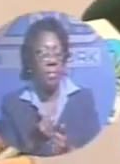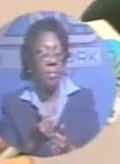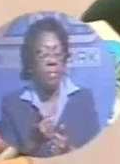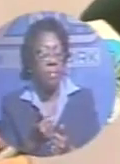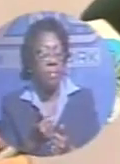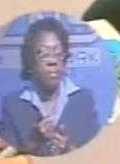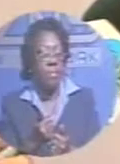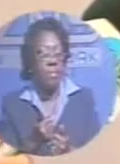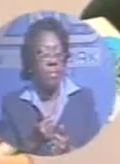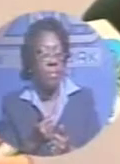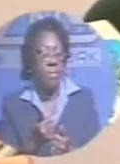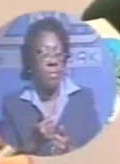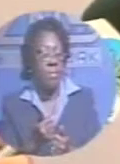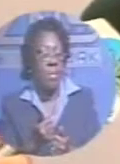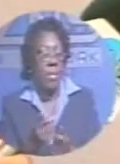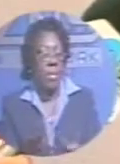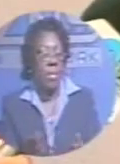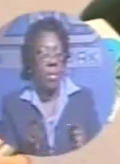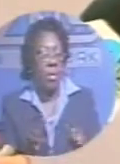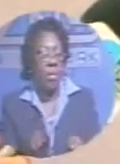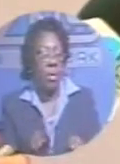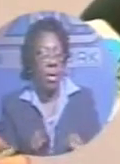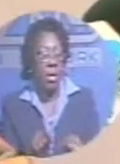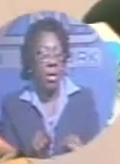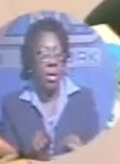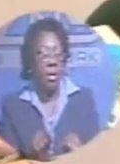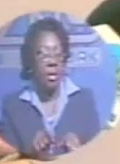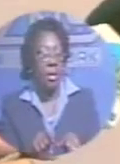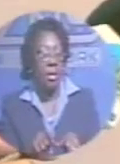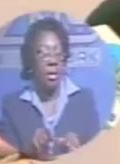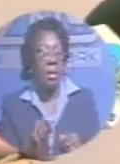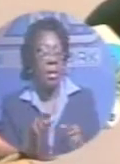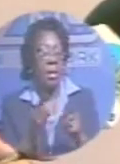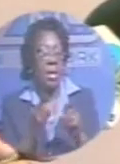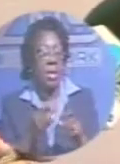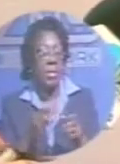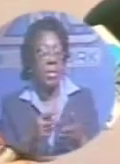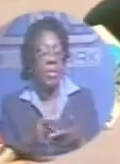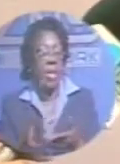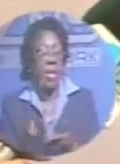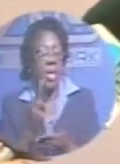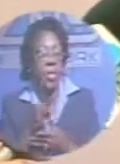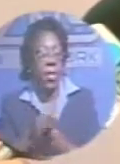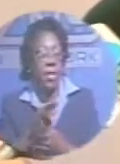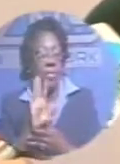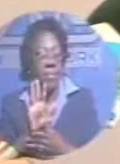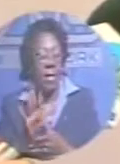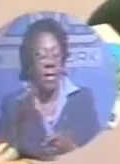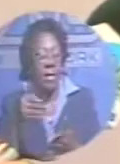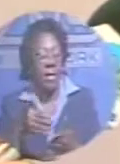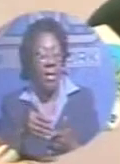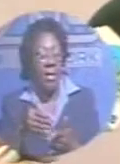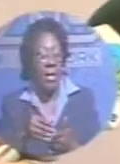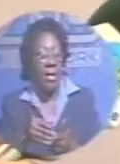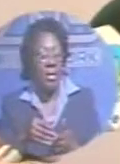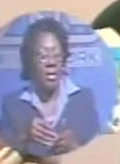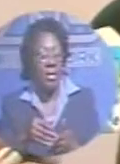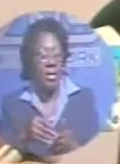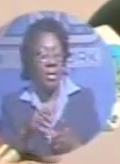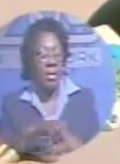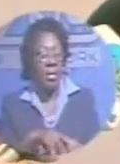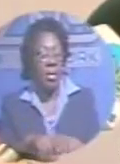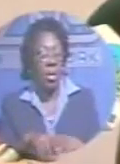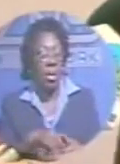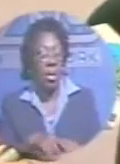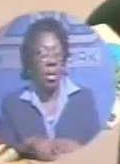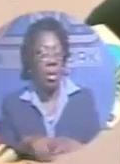go there and qualify, and then after I'm going to play a $25,000 tournament in Granby in Canada also.